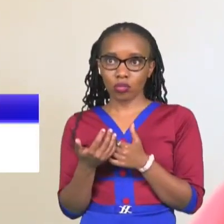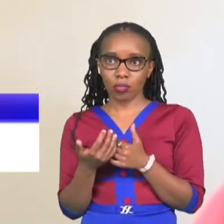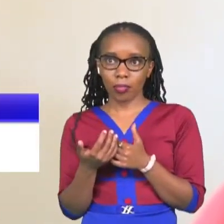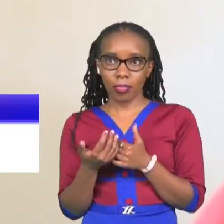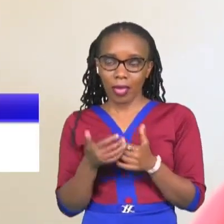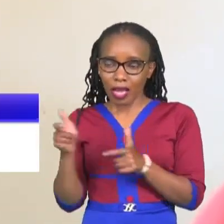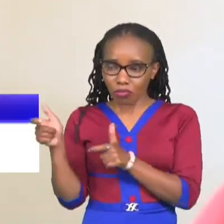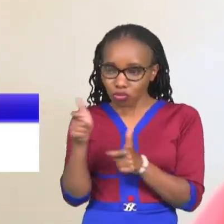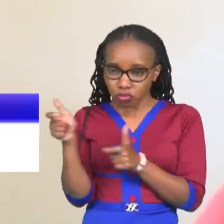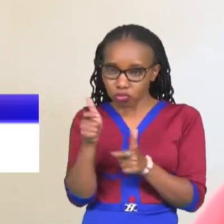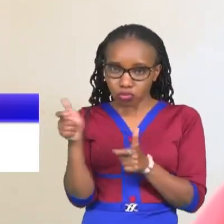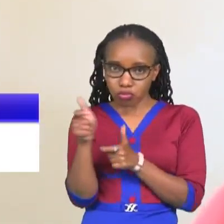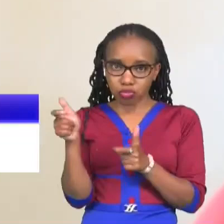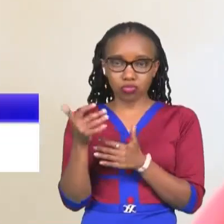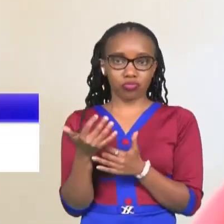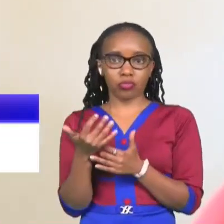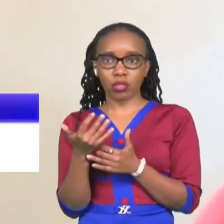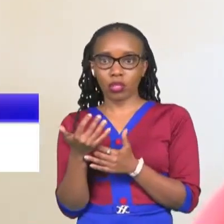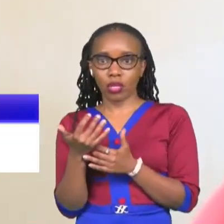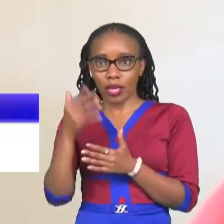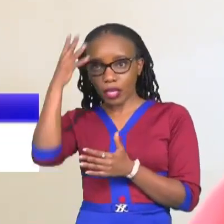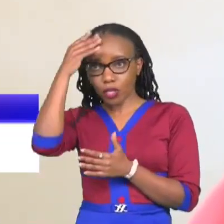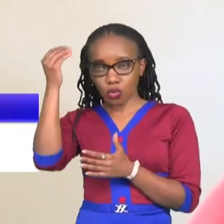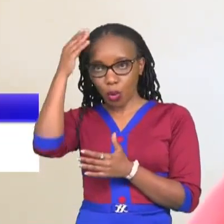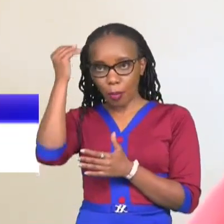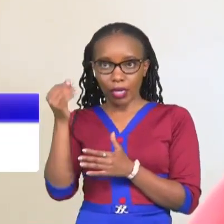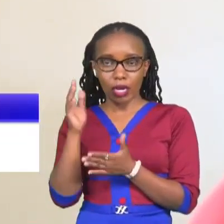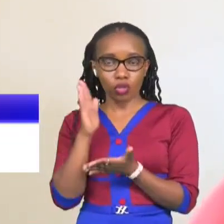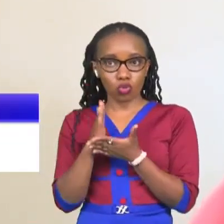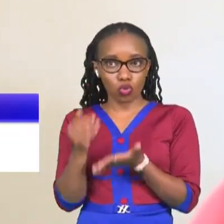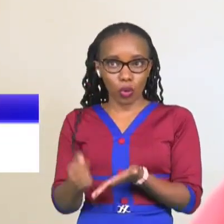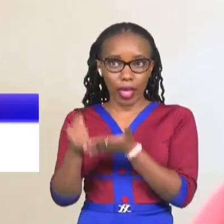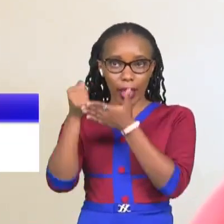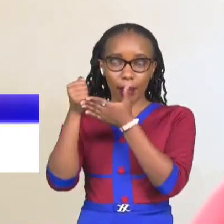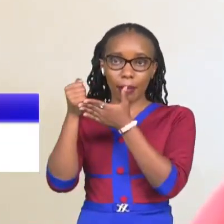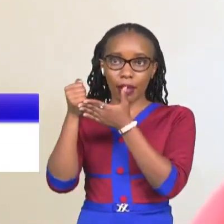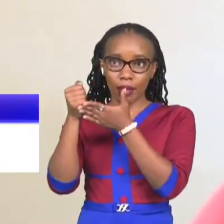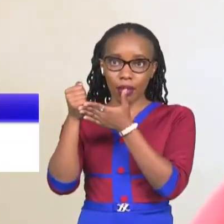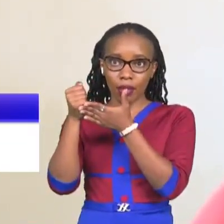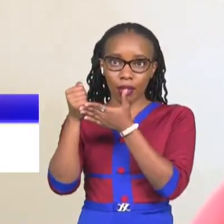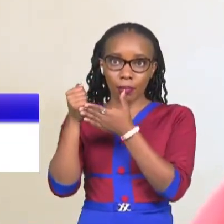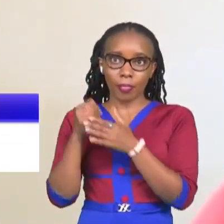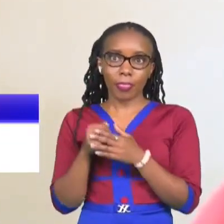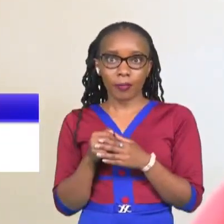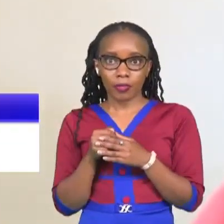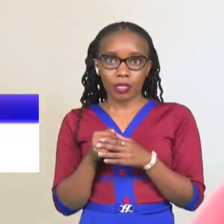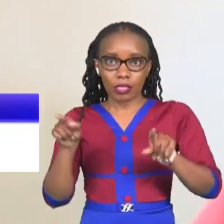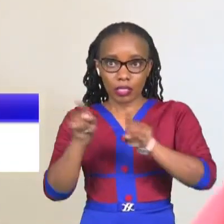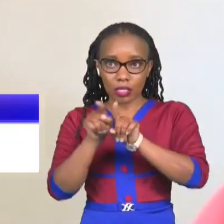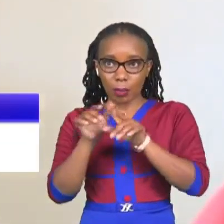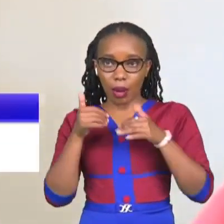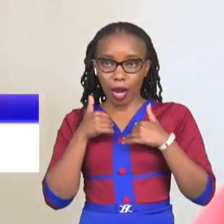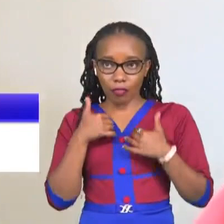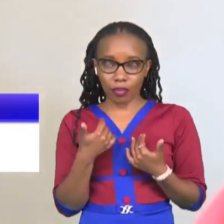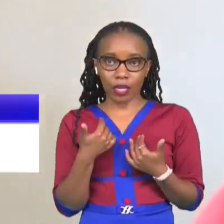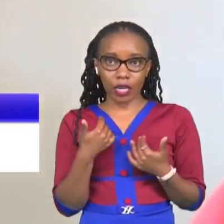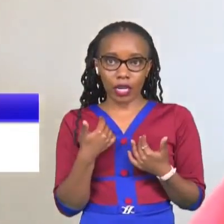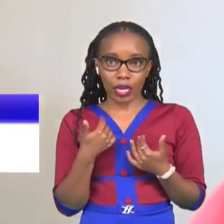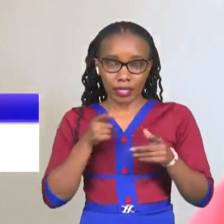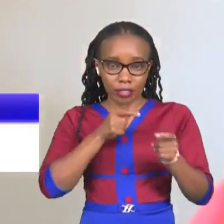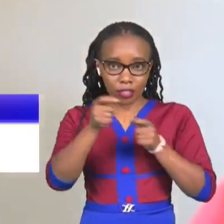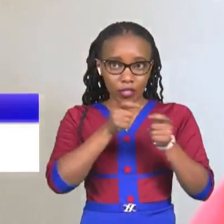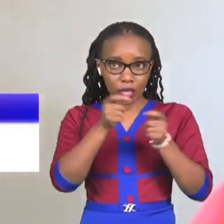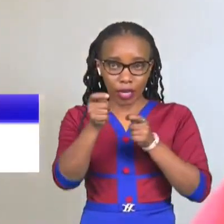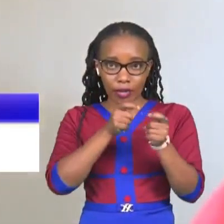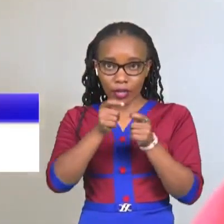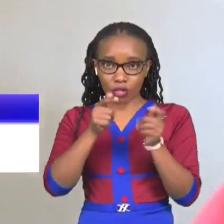Somalia's economy, so there's something there that's helping them get to this point. And then, of course, you have two-way trade. I mean, it's